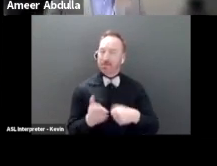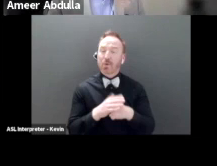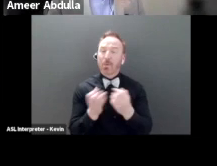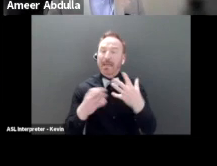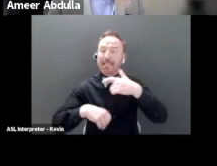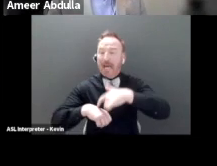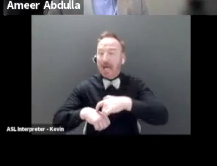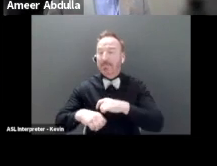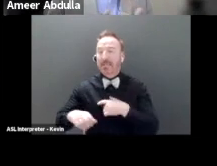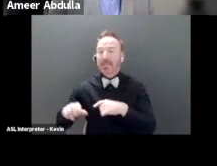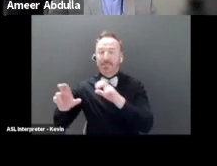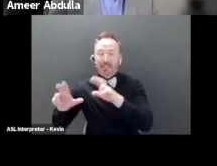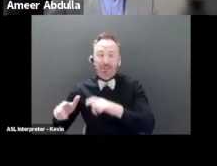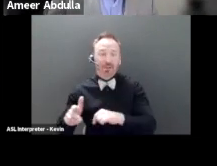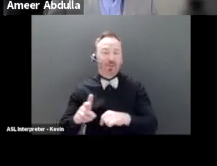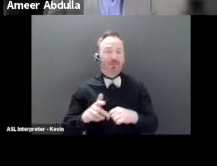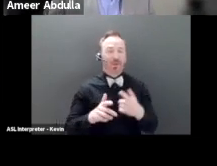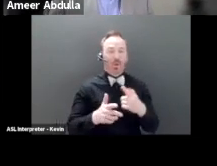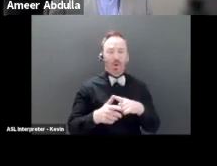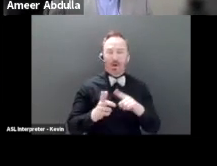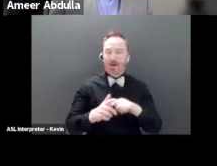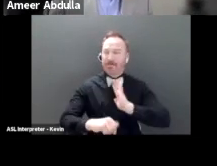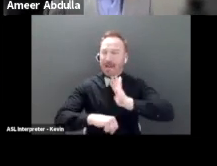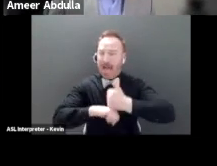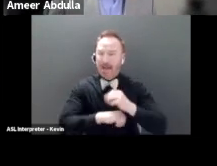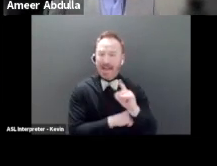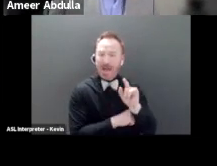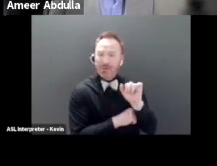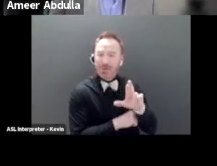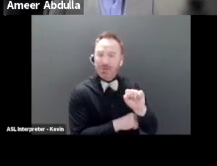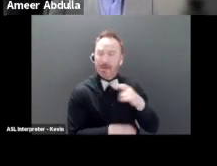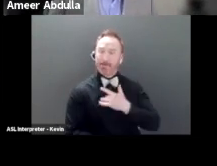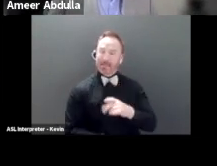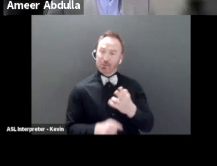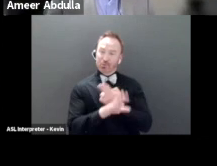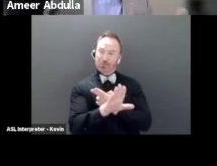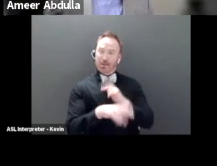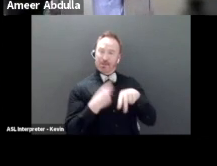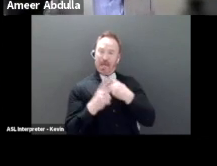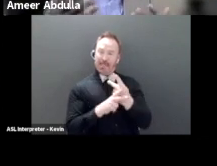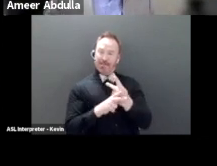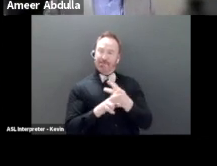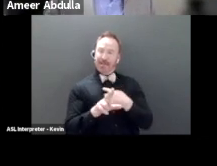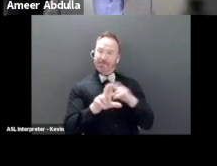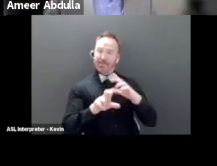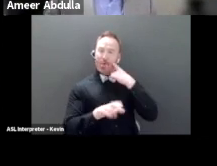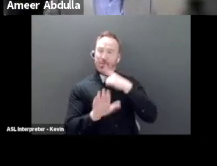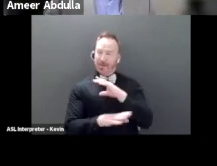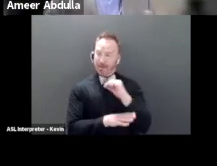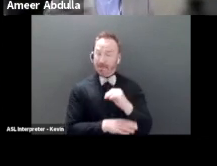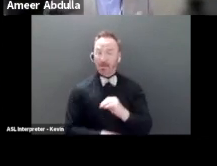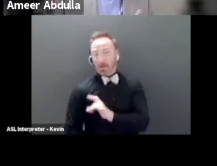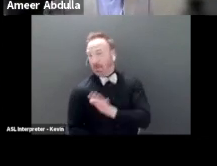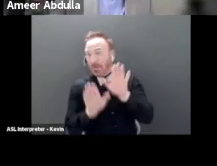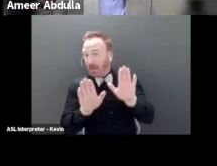angels or even founders use these types of investments in their company. And that's great. It's a great financing source.